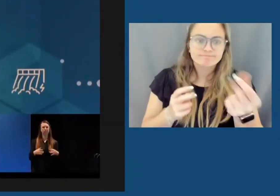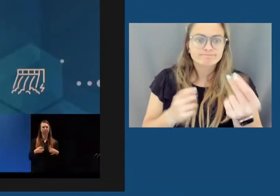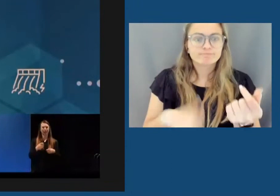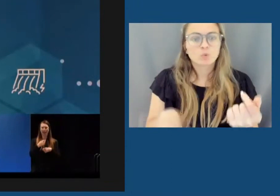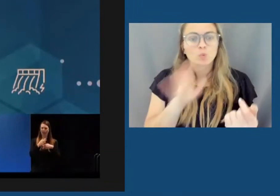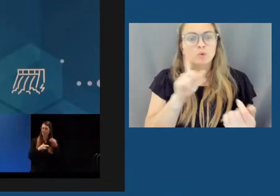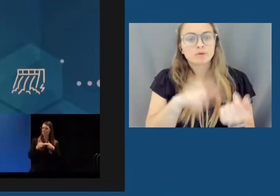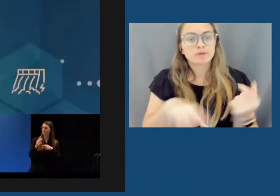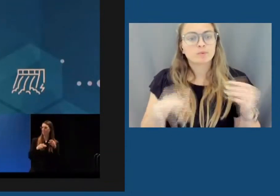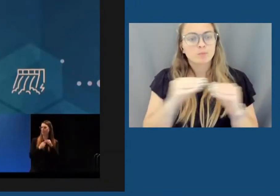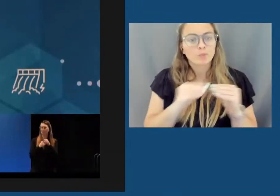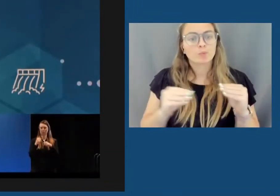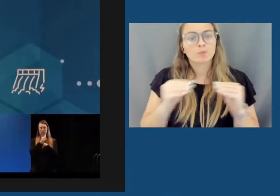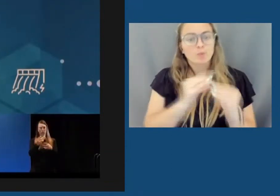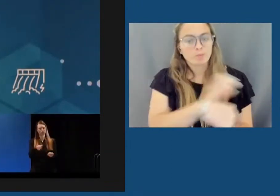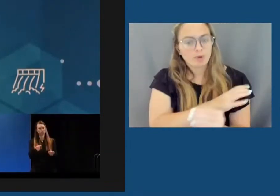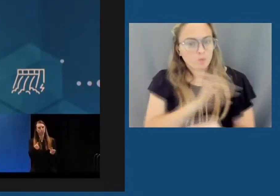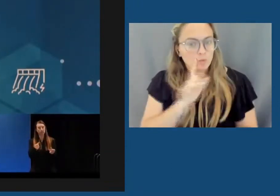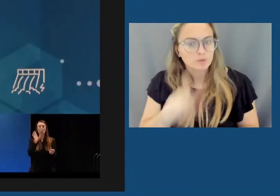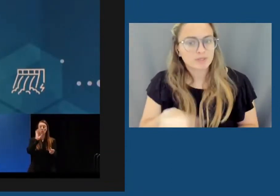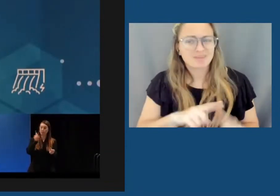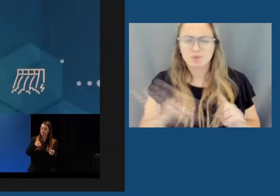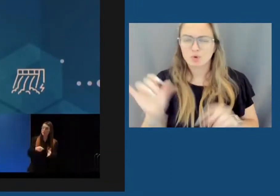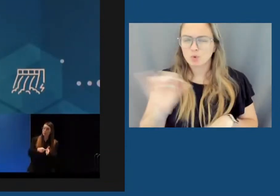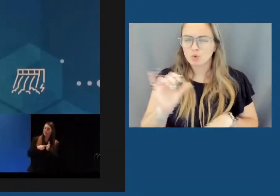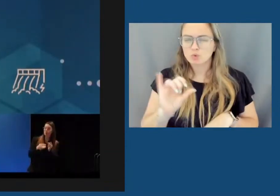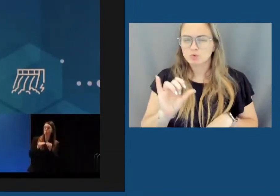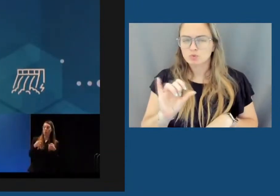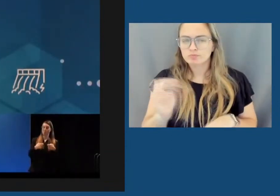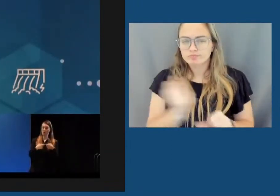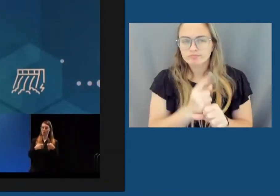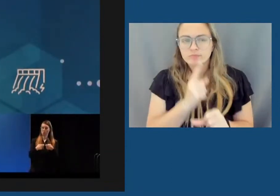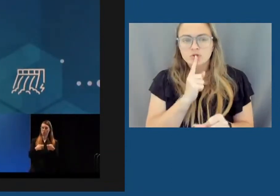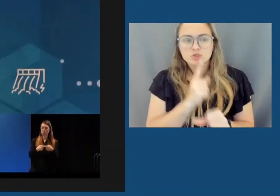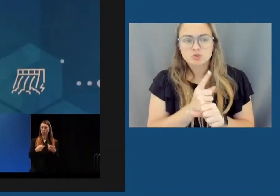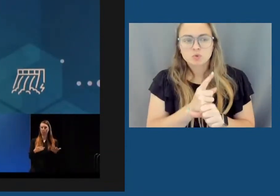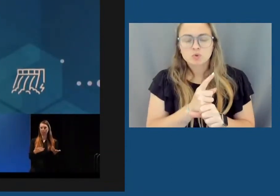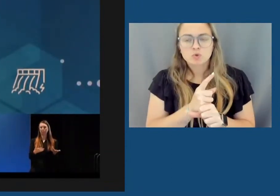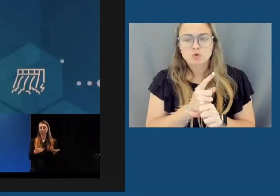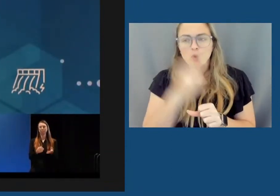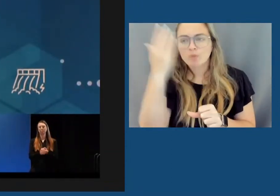more and more power. And also, I want to make sure we don't overlook our customers.